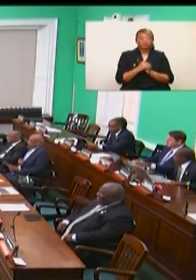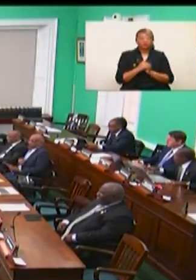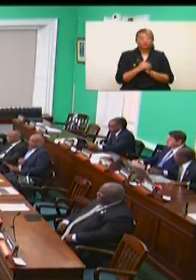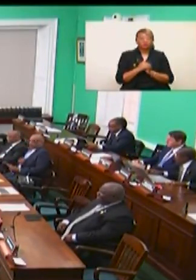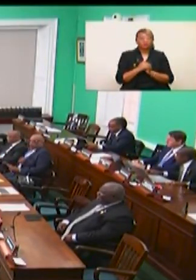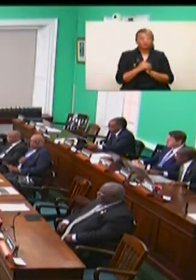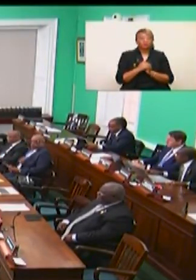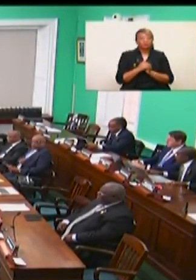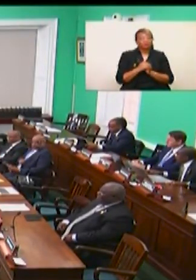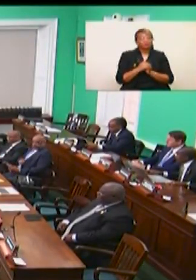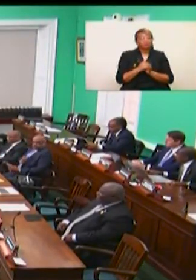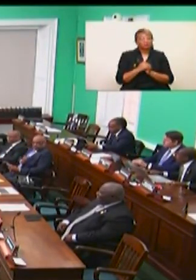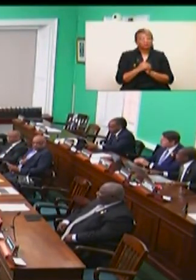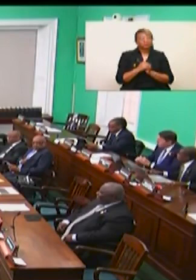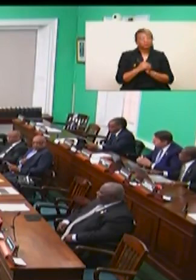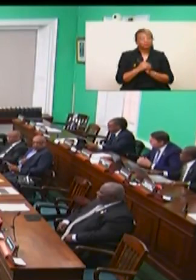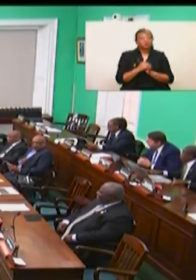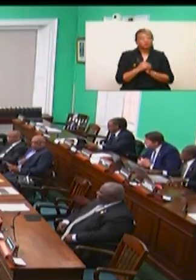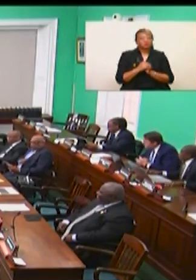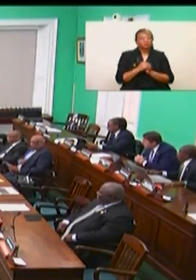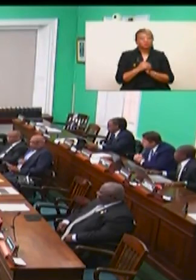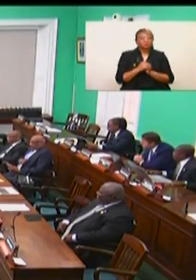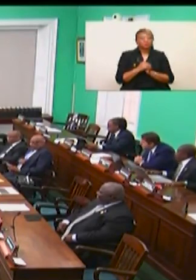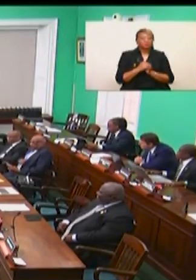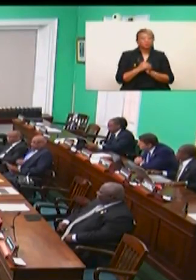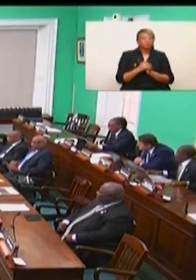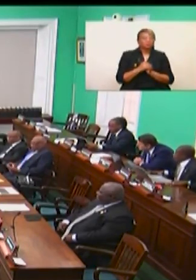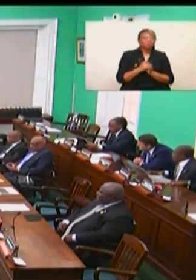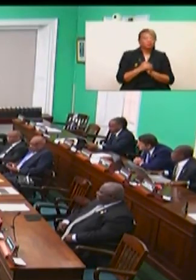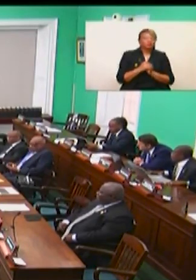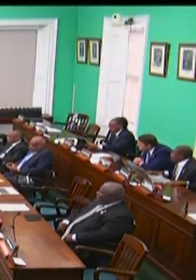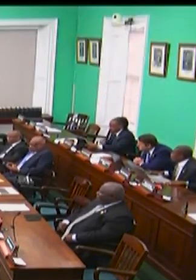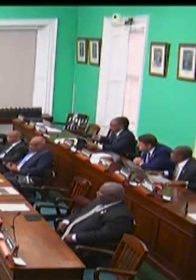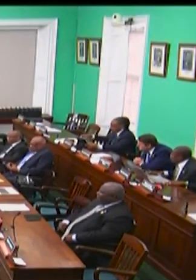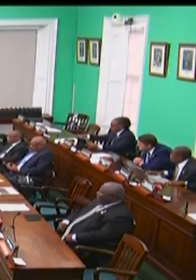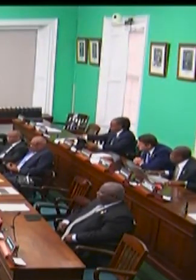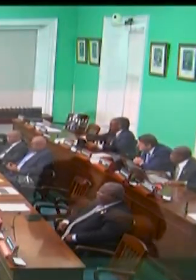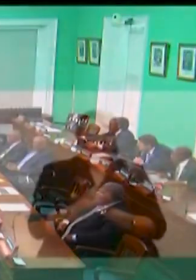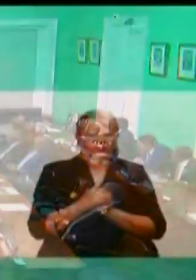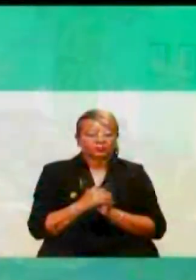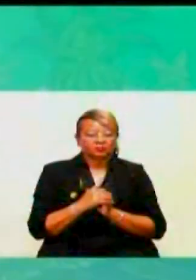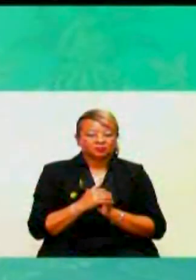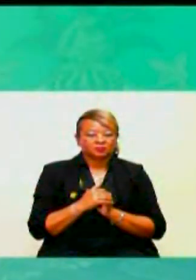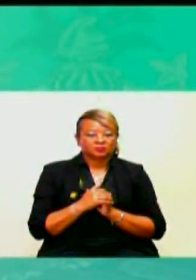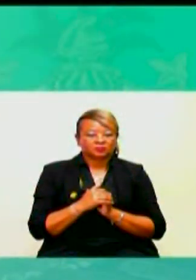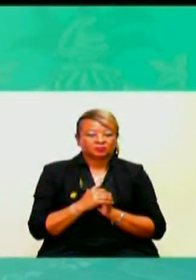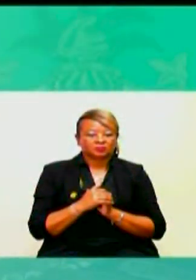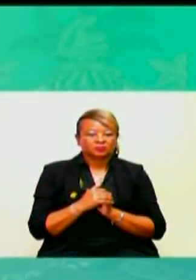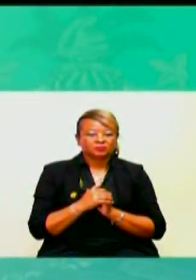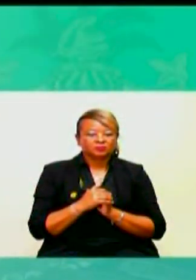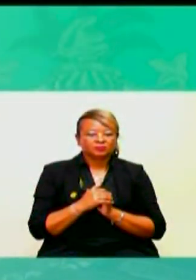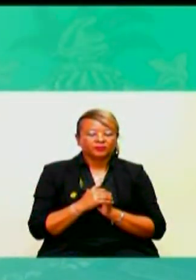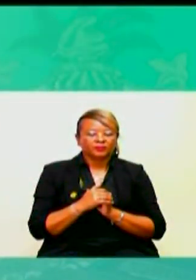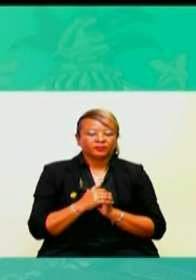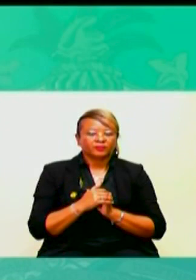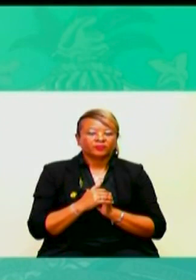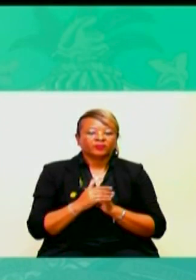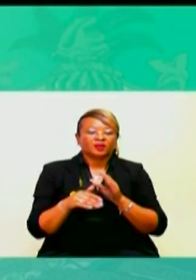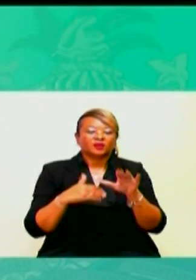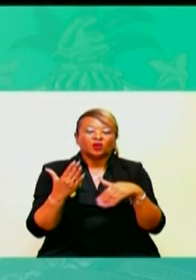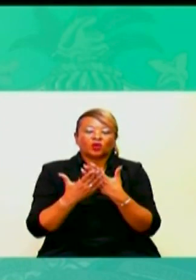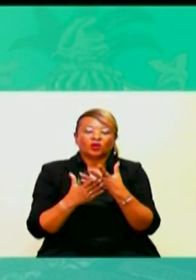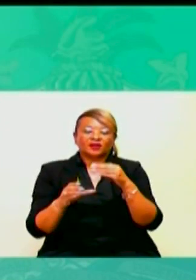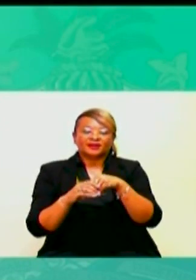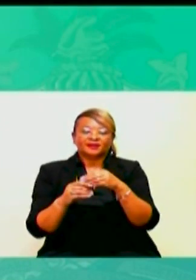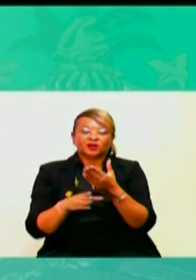Madam Speaker, The provisions, Madam Speaker, the provisions are all contained